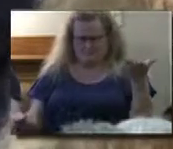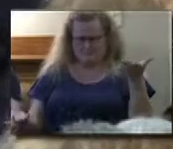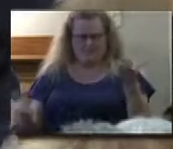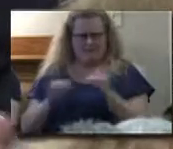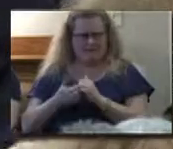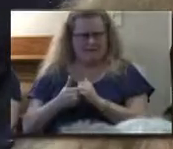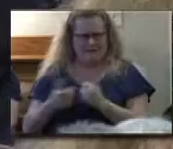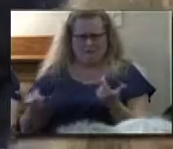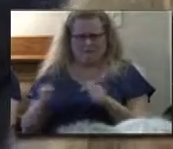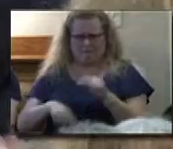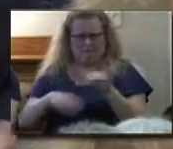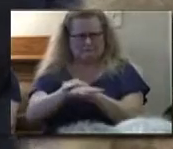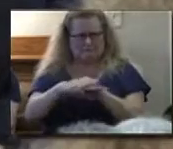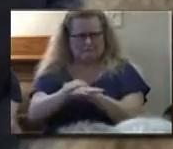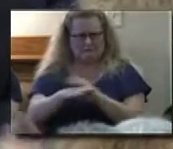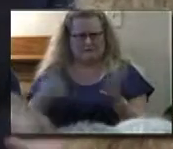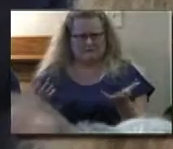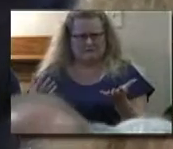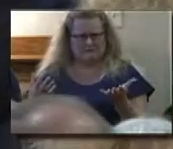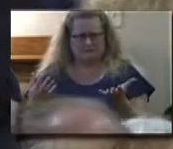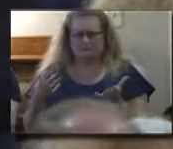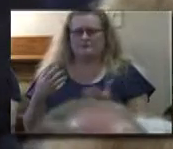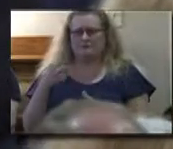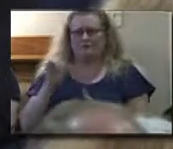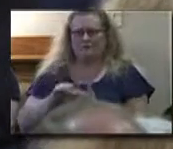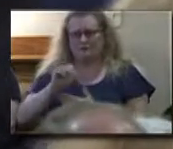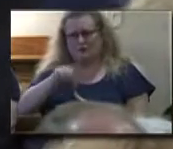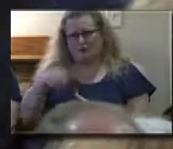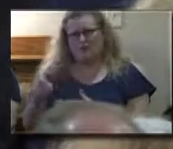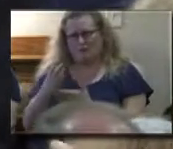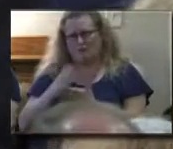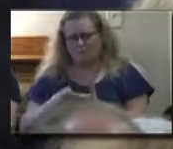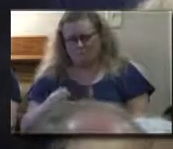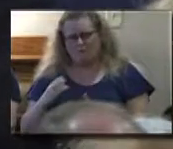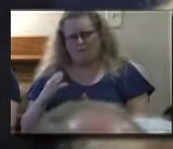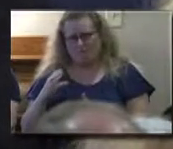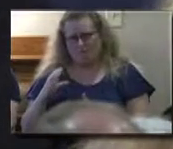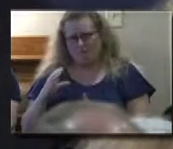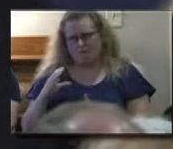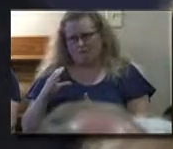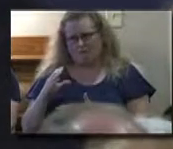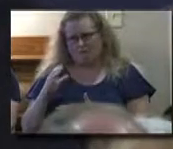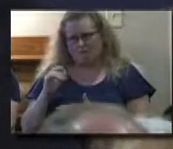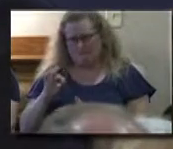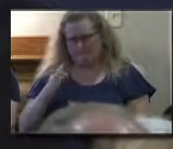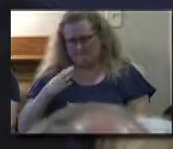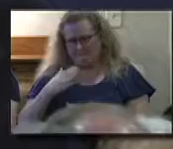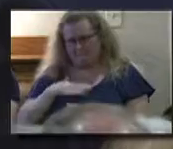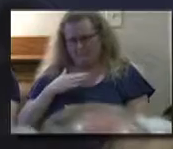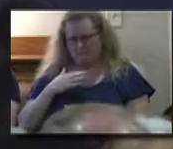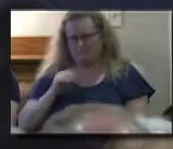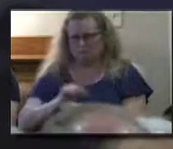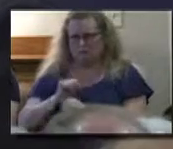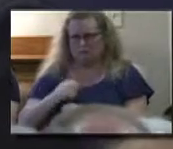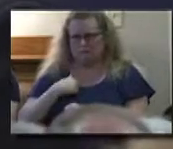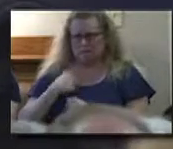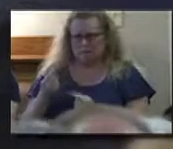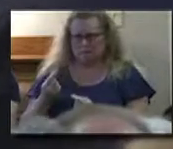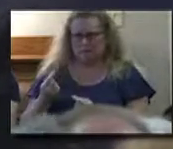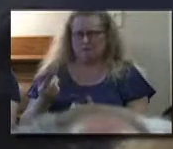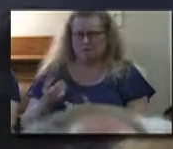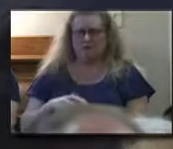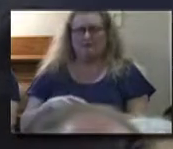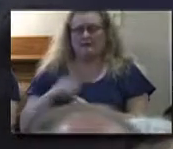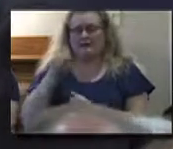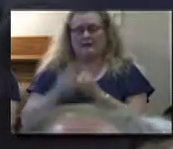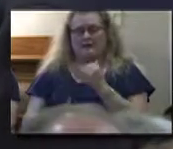accommodations. So, you know, that's another part of what I've been doing. And the last